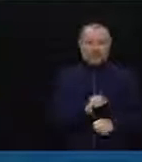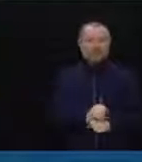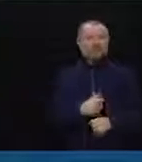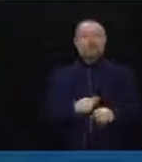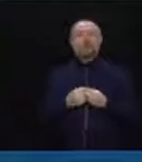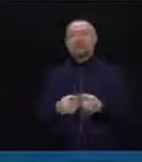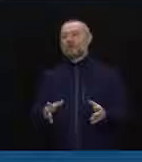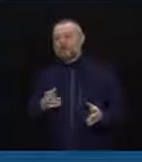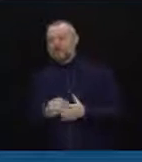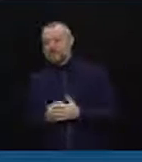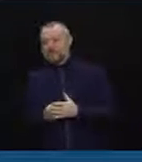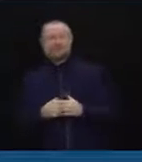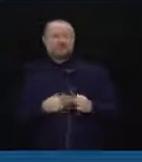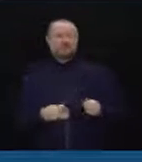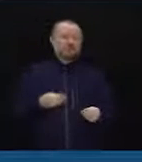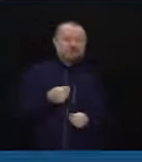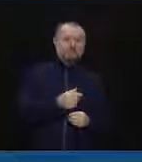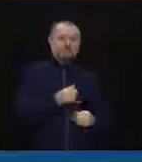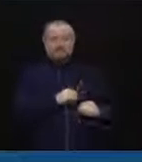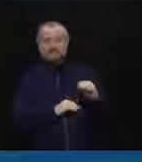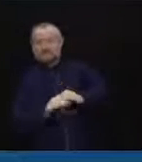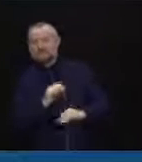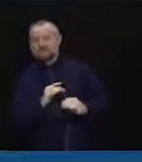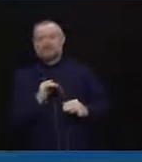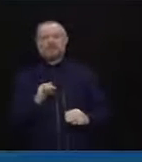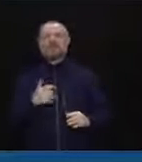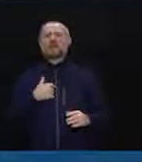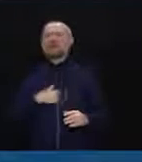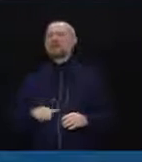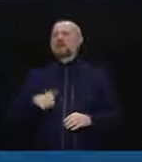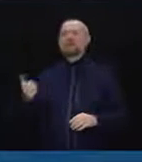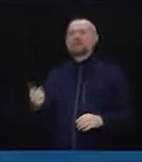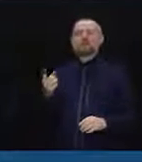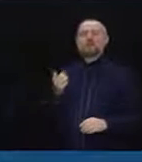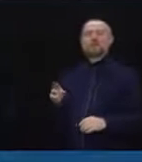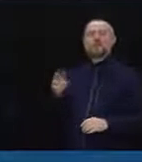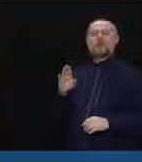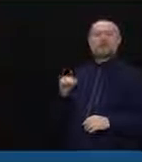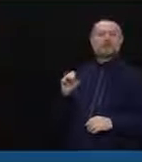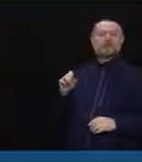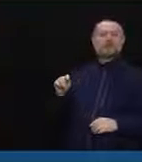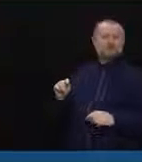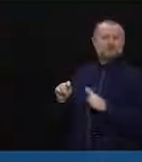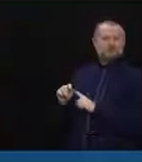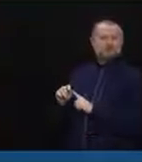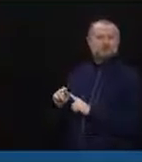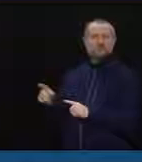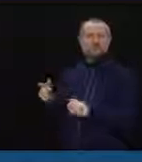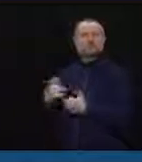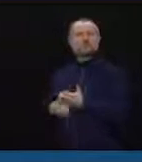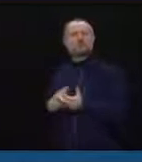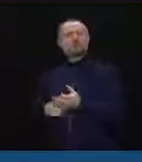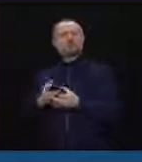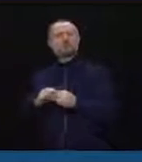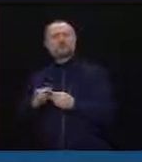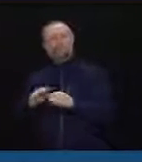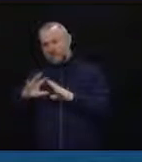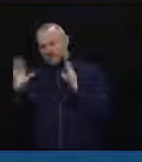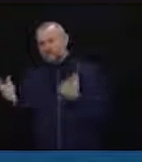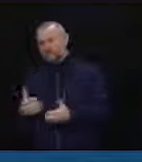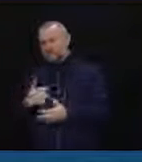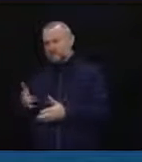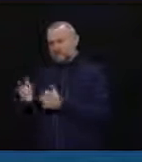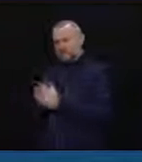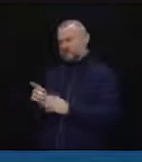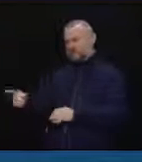time, I'll turn it over to Dr. Bassett to talk about a gathering that we had asked her to convene, and she did very successfully, and we're going to